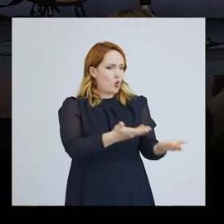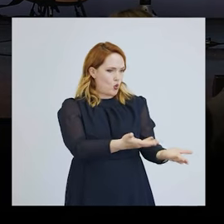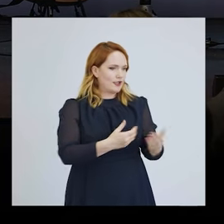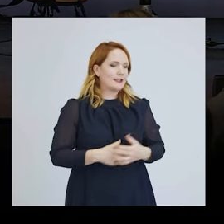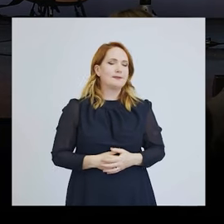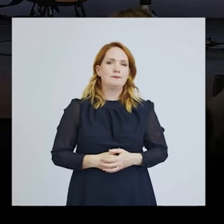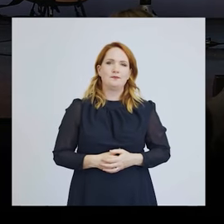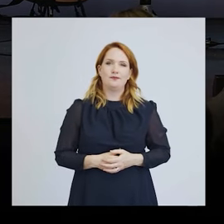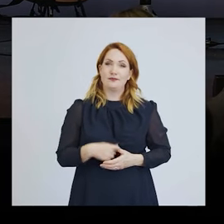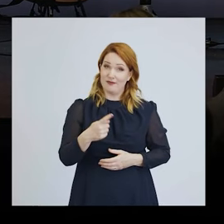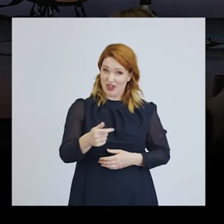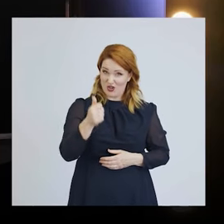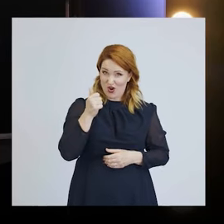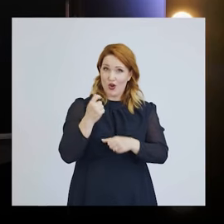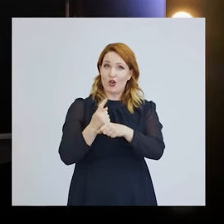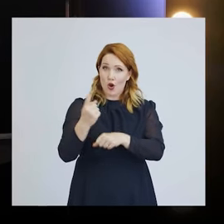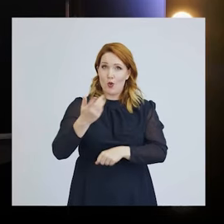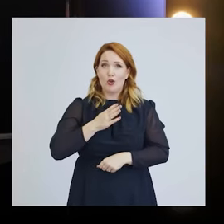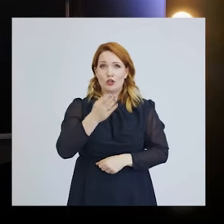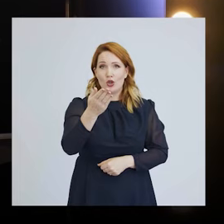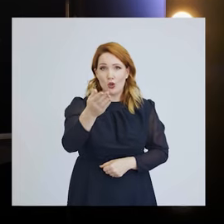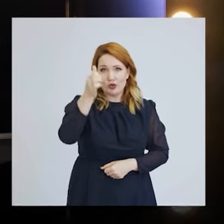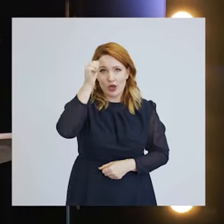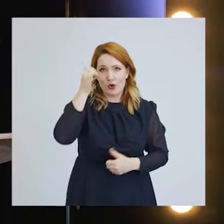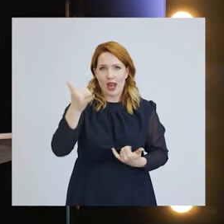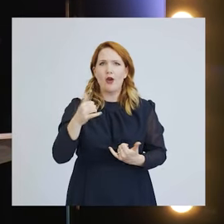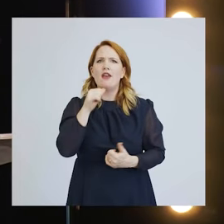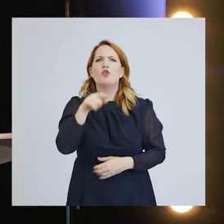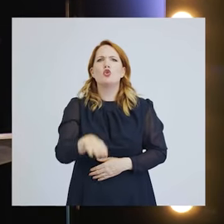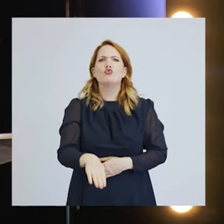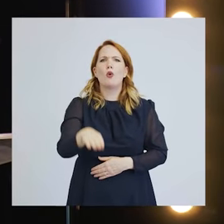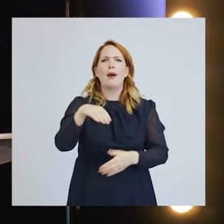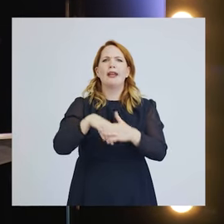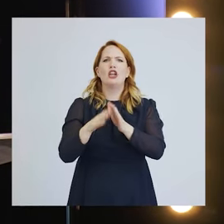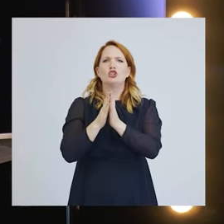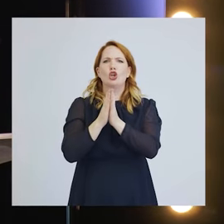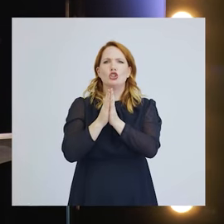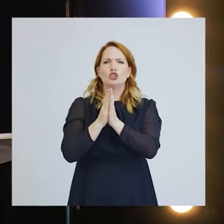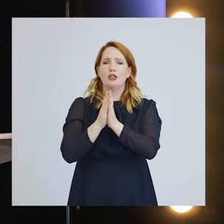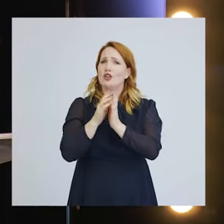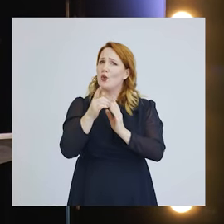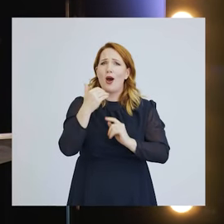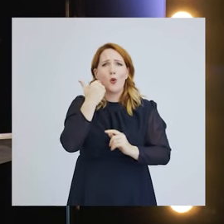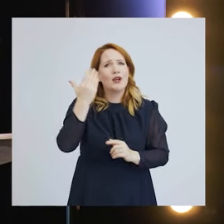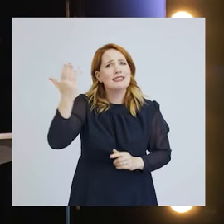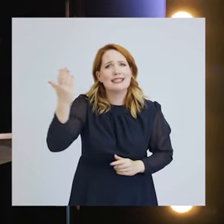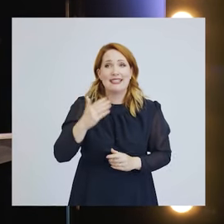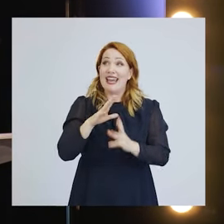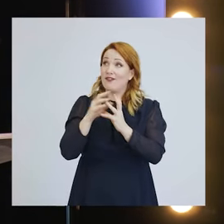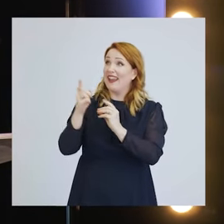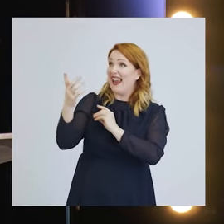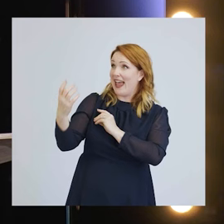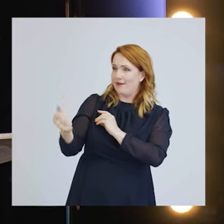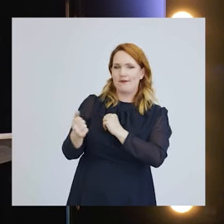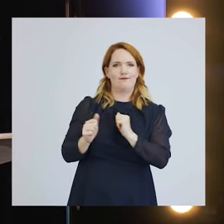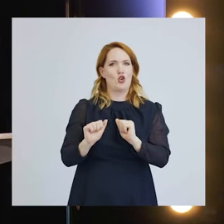me and everything I have is yours. Do you know God's wanting you to know today, especially if you've grown up in the church, you